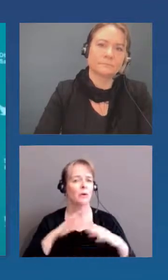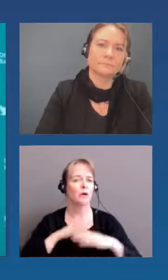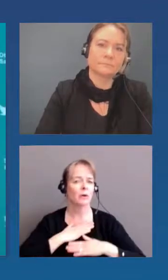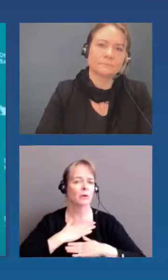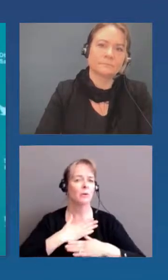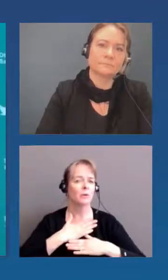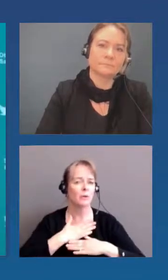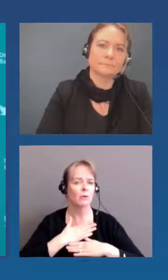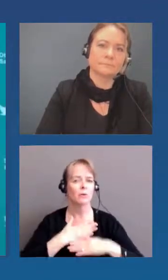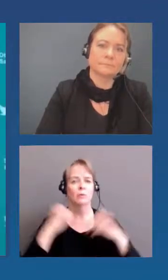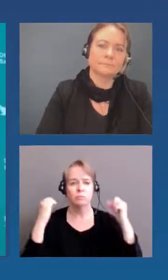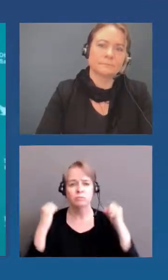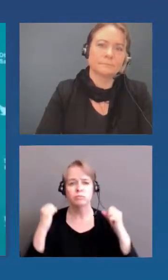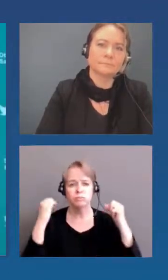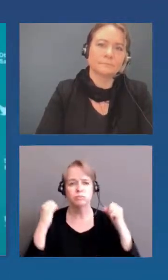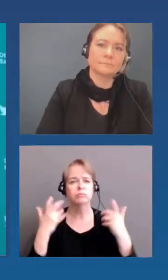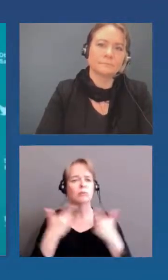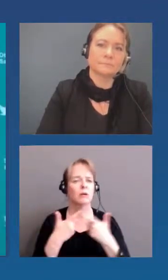risk activities.